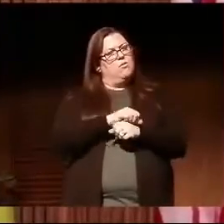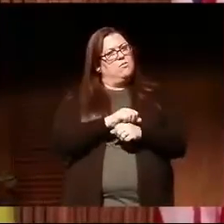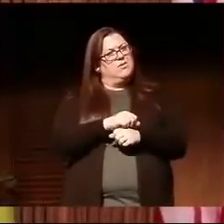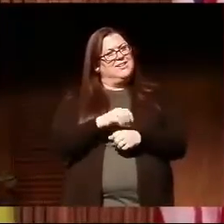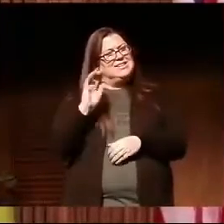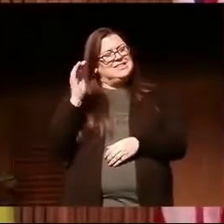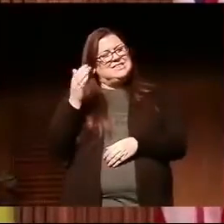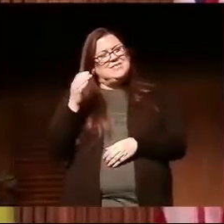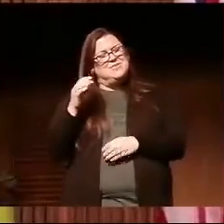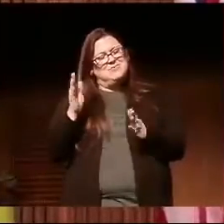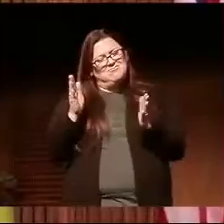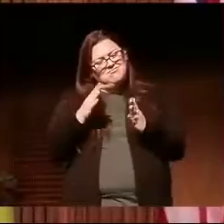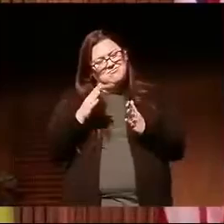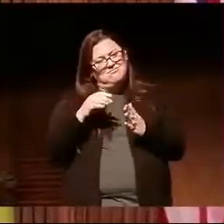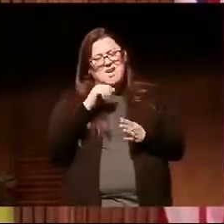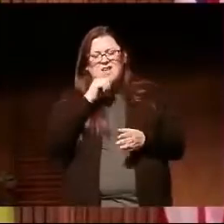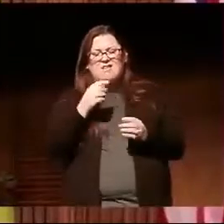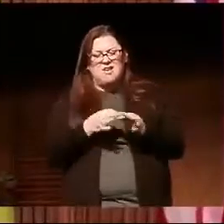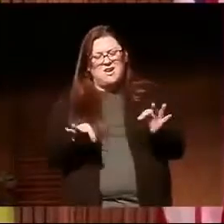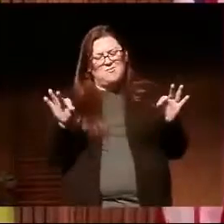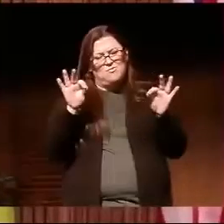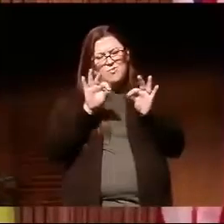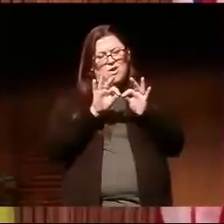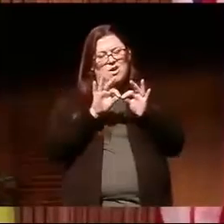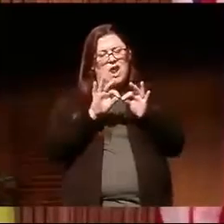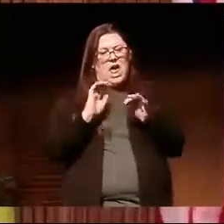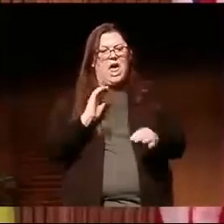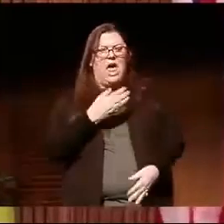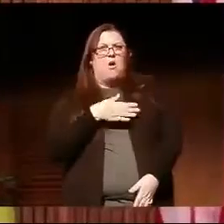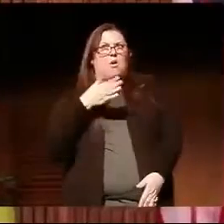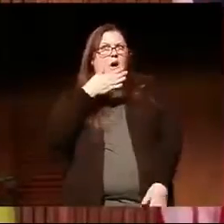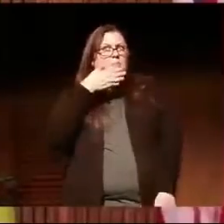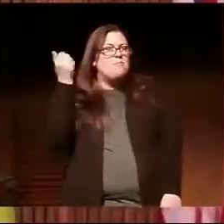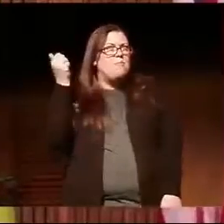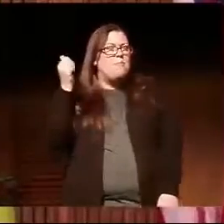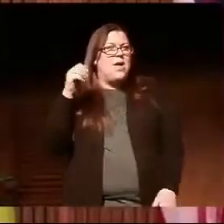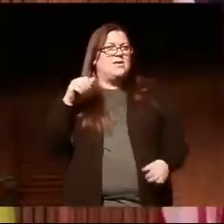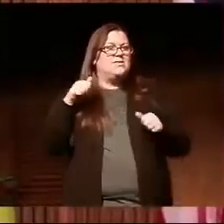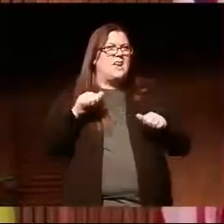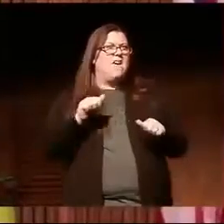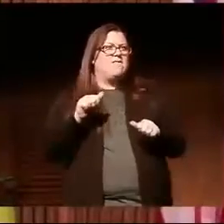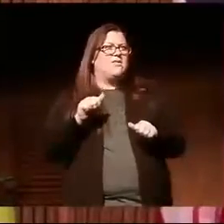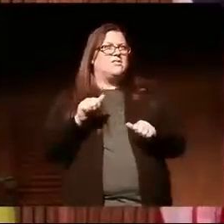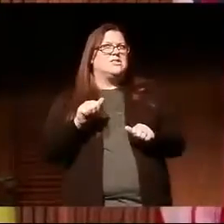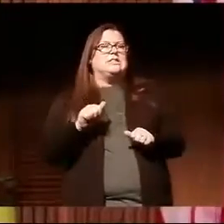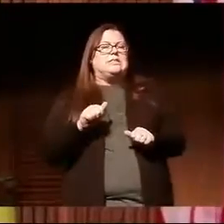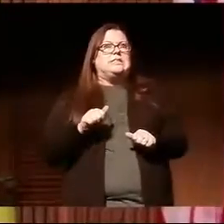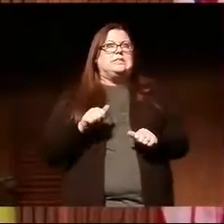so insignificant. Our best efforts to glorify God through our service,